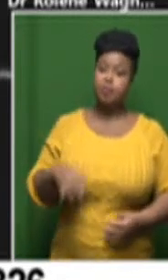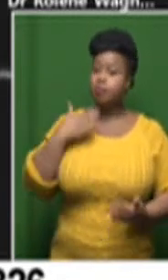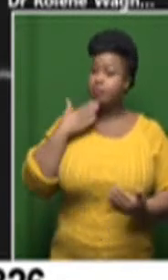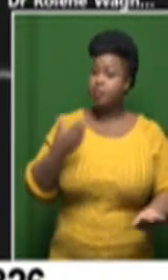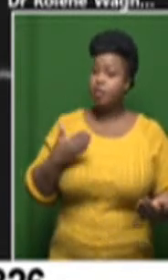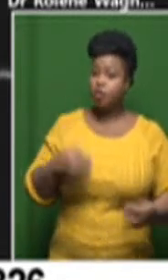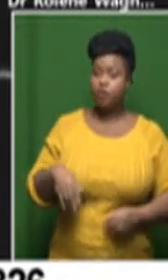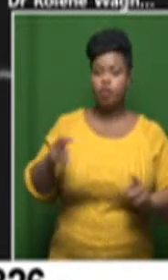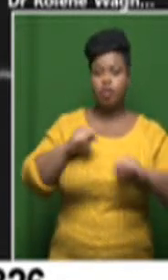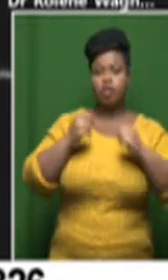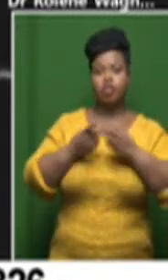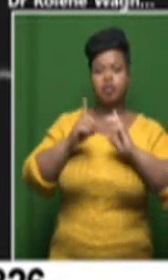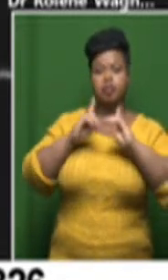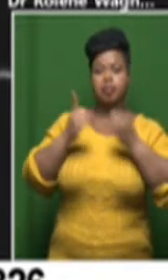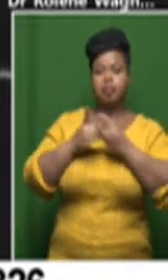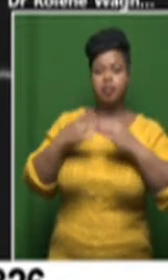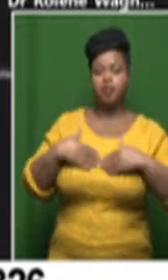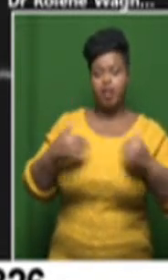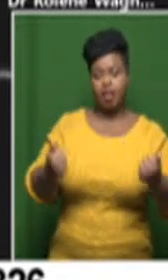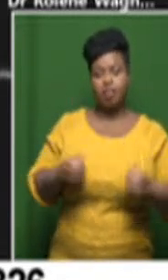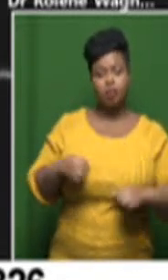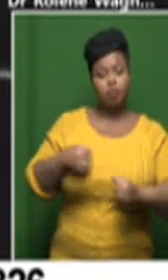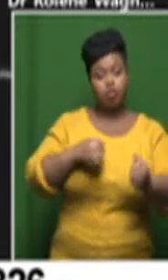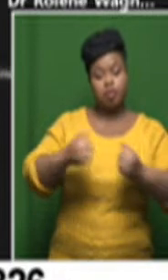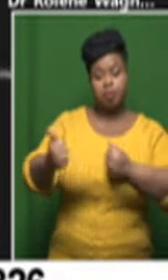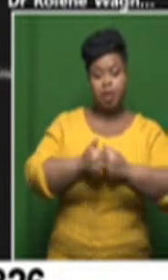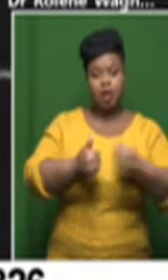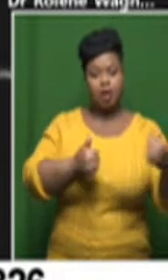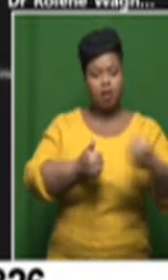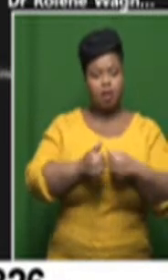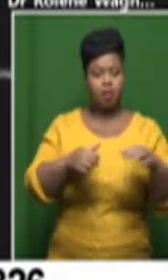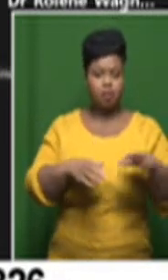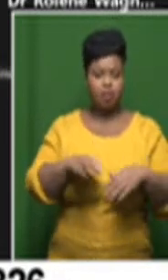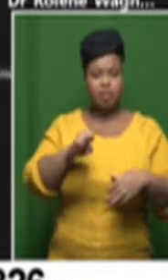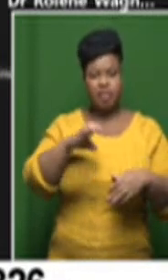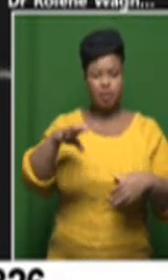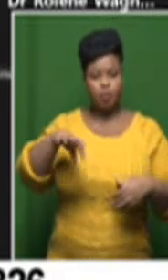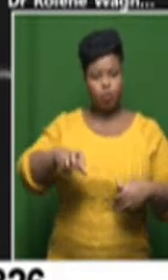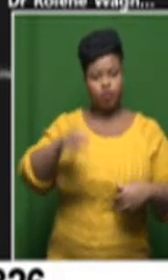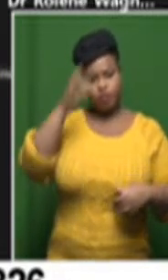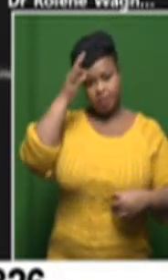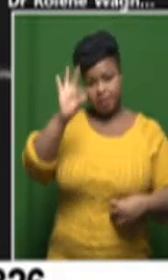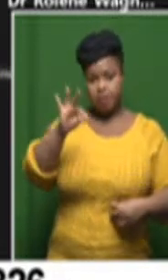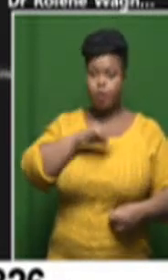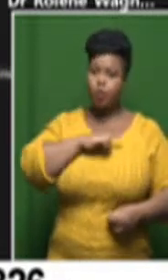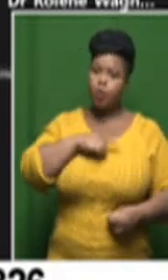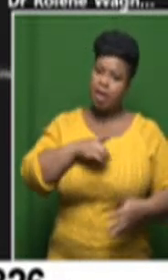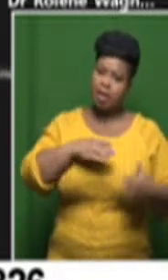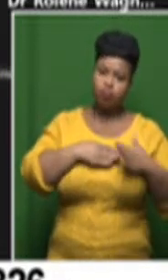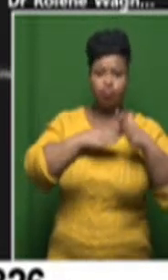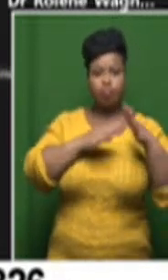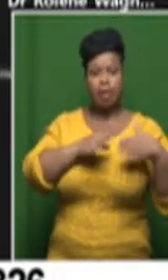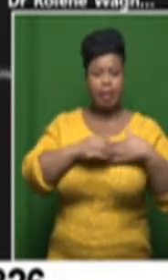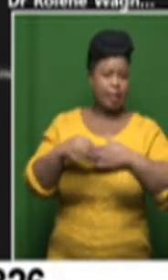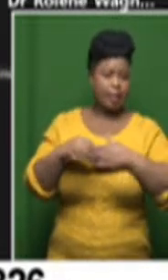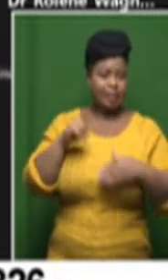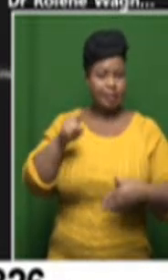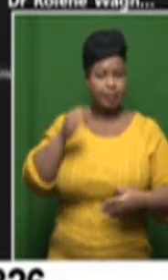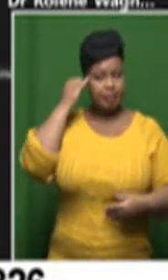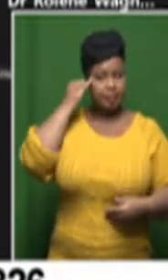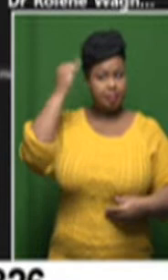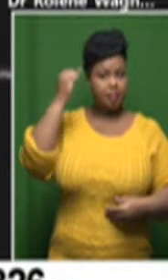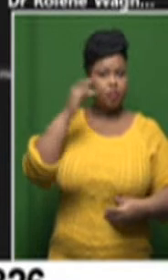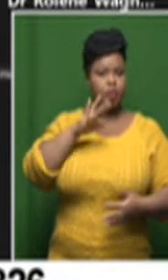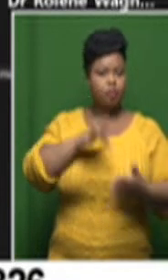Minister and the National Department of Health, our strategic partners, the Eastern Cape Provincial Government, who's been leading and driving this at a